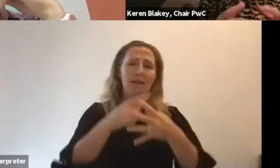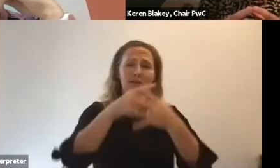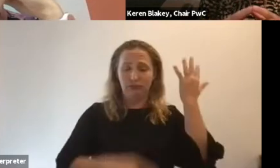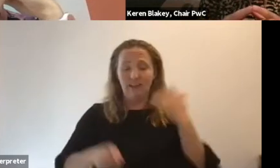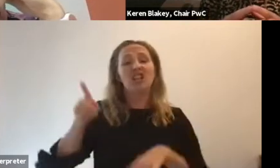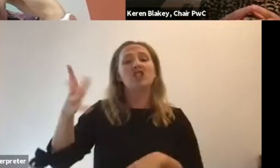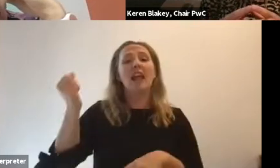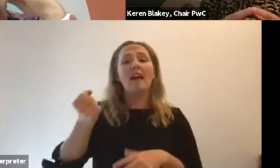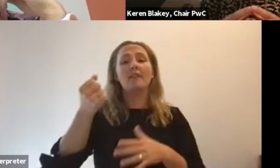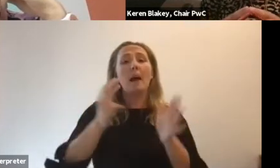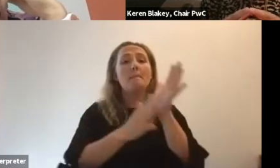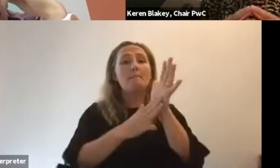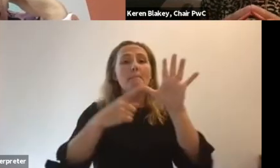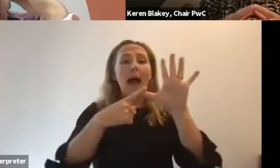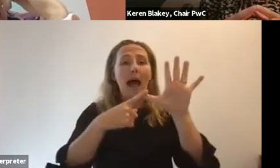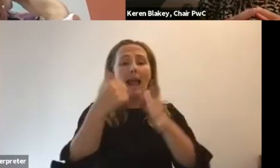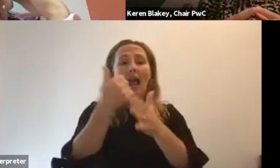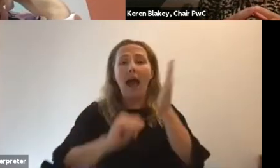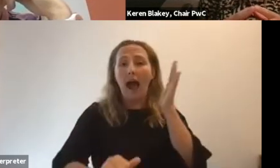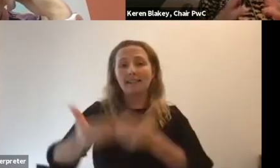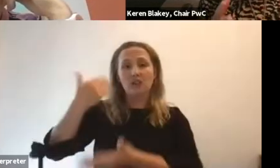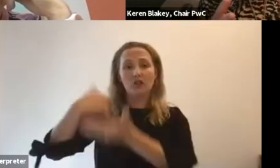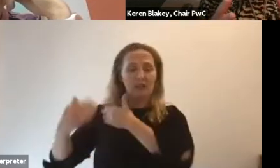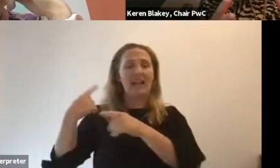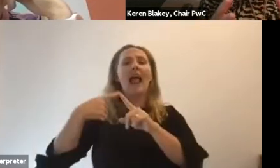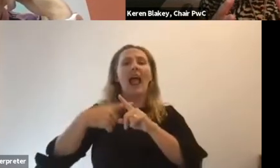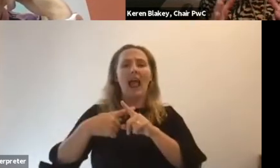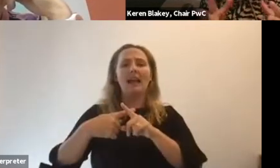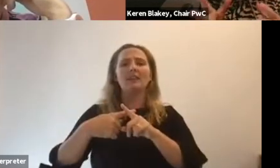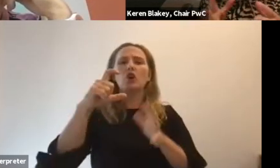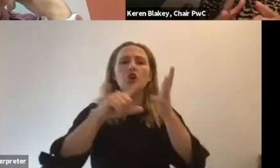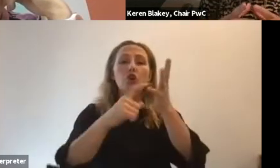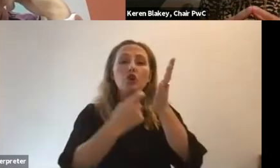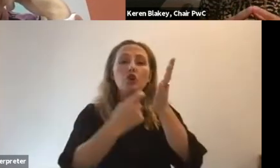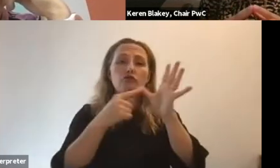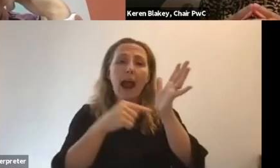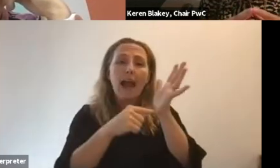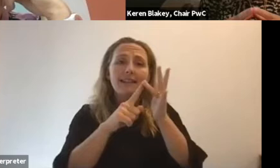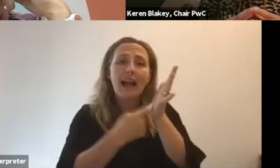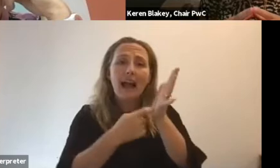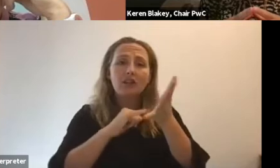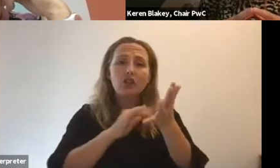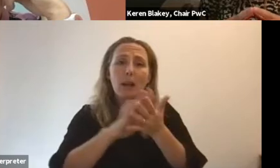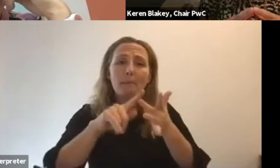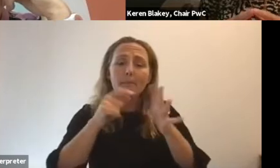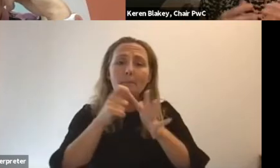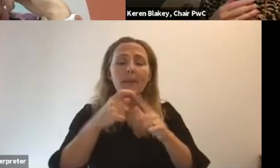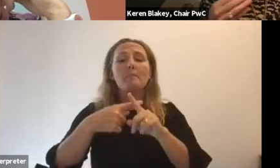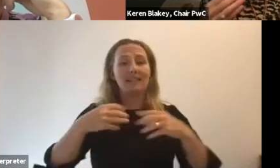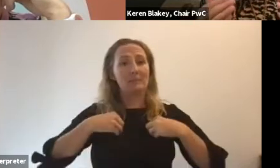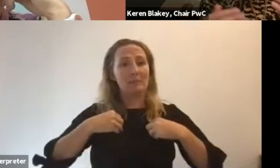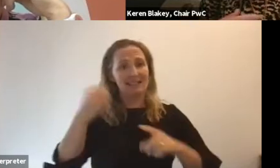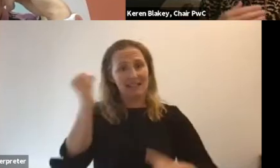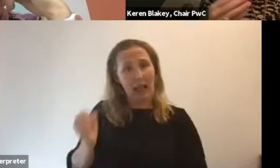in History in Curatorship, and she also has a Master's in Business Administration. She began